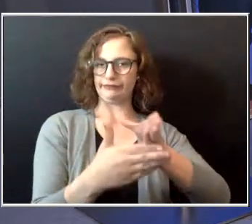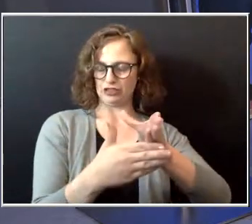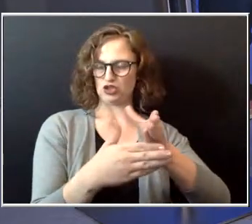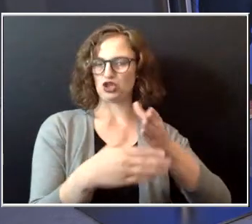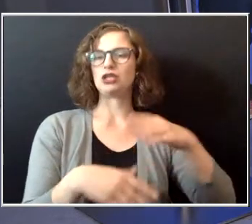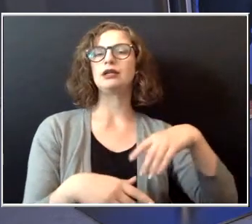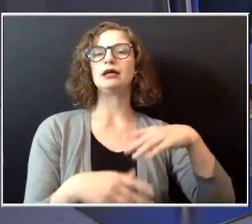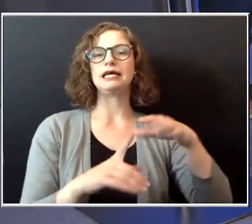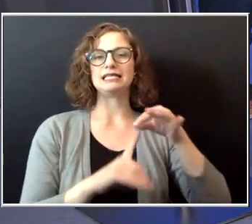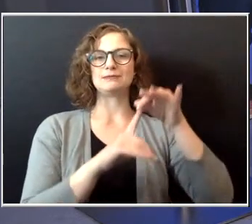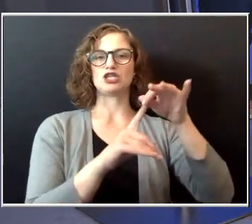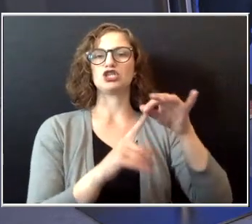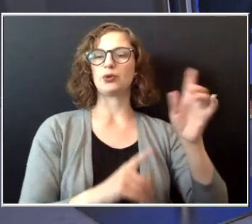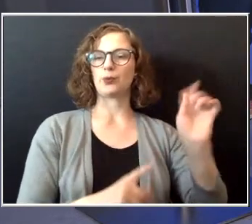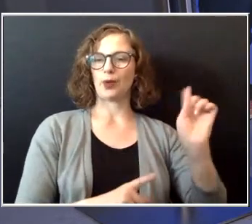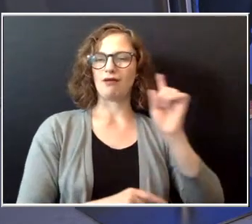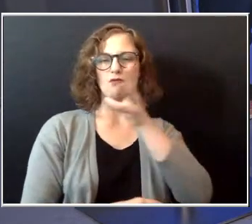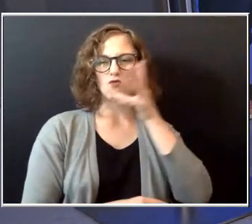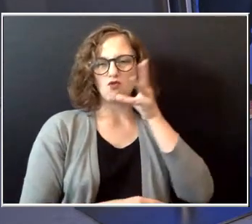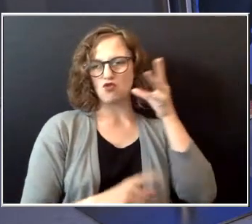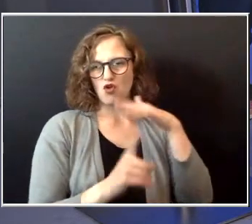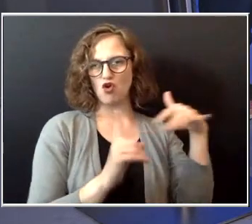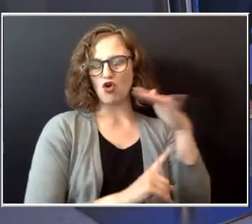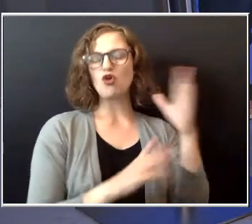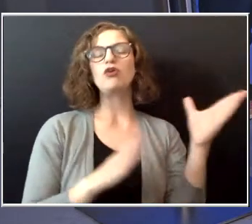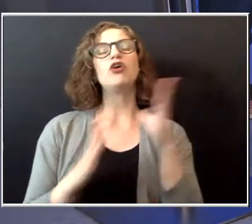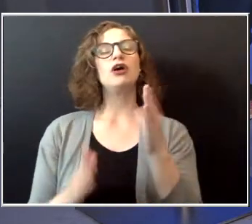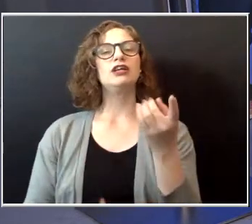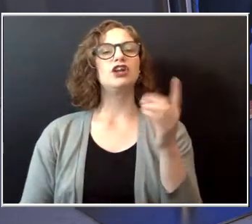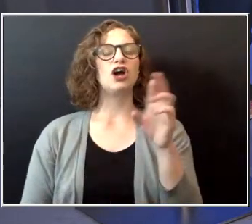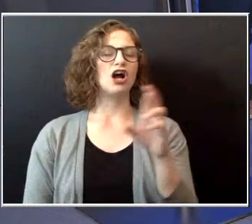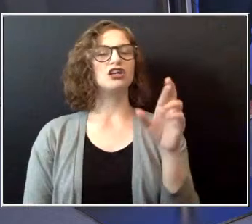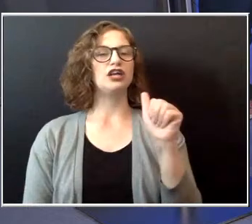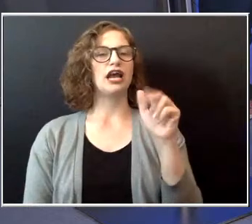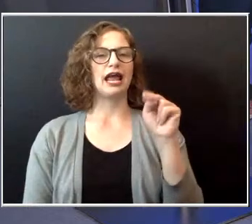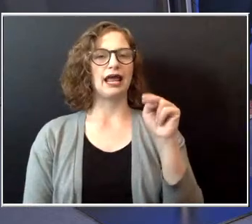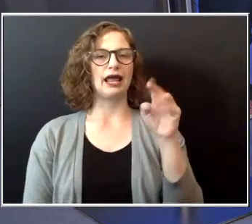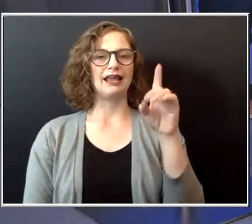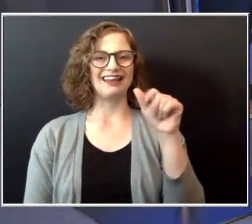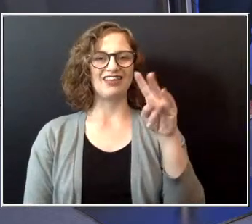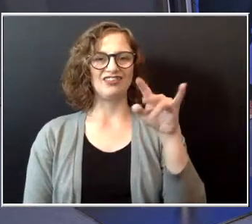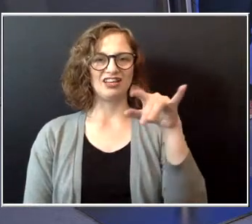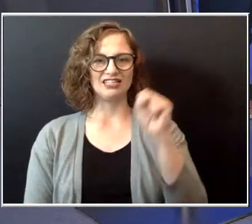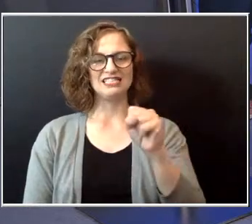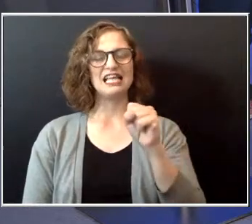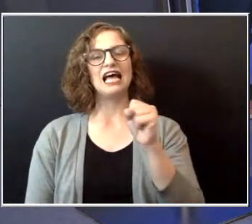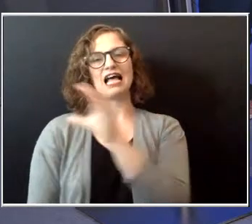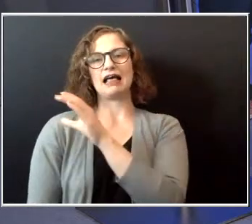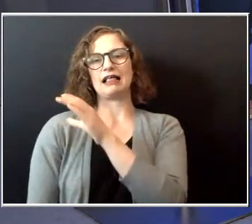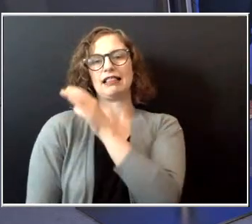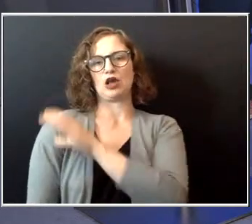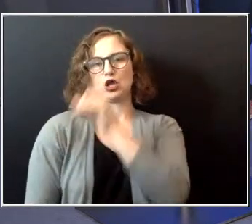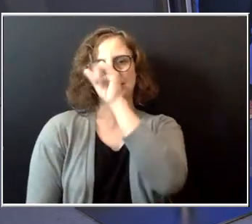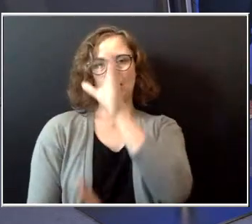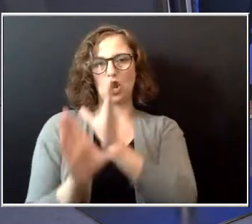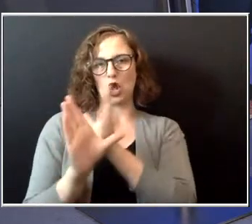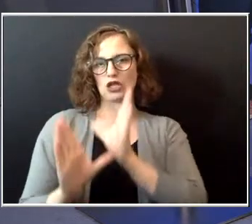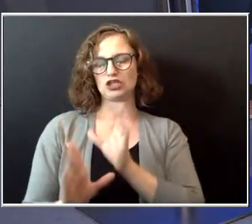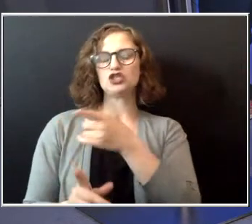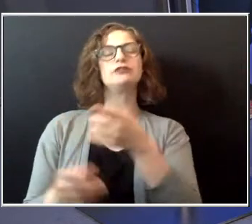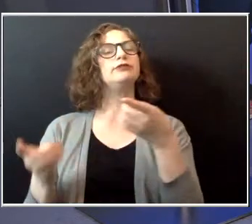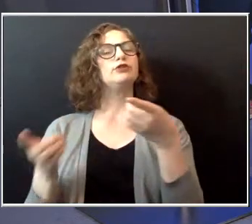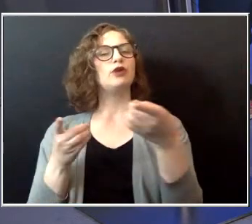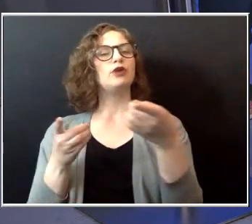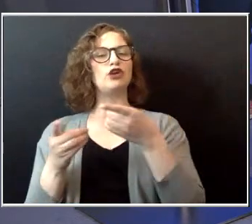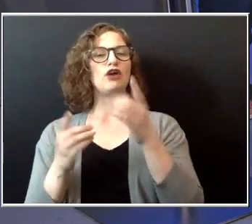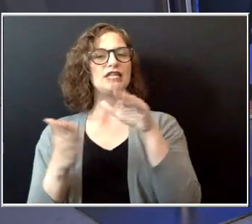areas. Dr. Ann Davis is a clinical psychologist and director of the Center for Children's Healthy Lifestyles and Nutrition. I think you do a